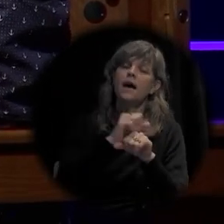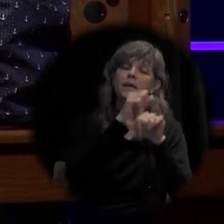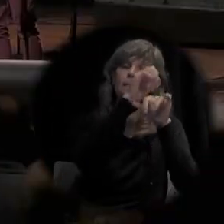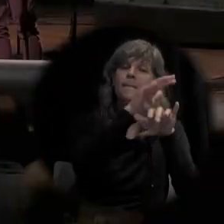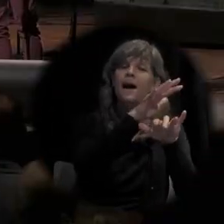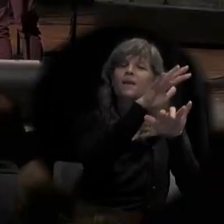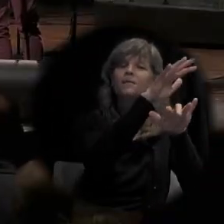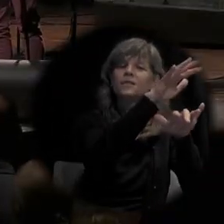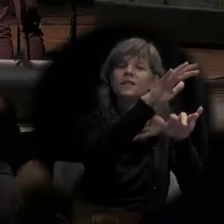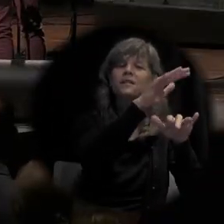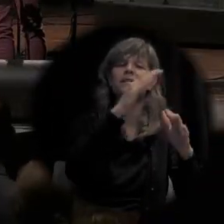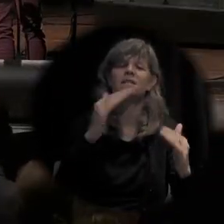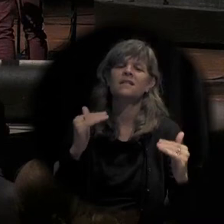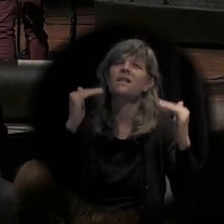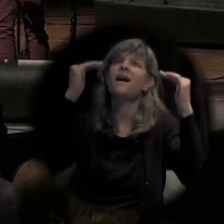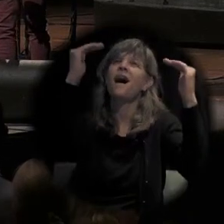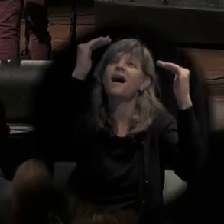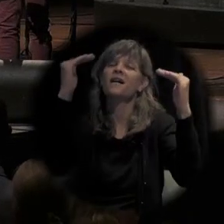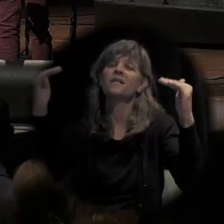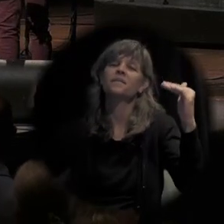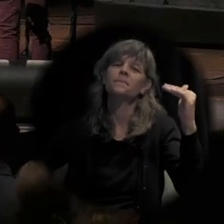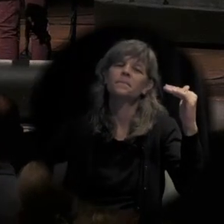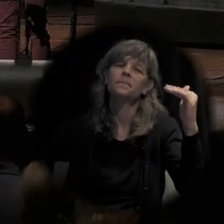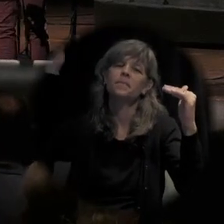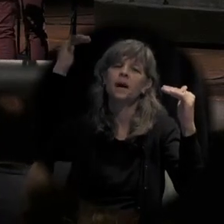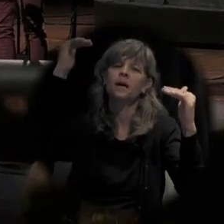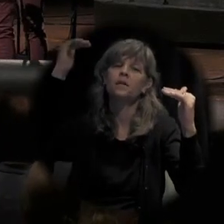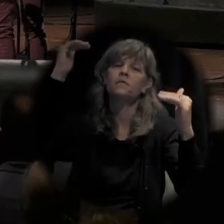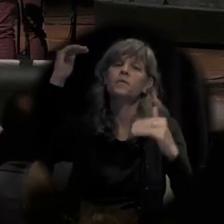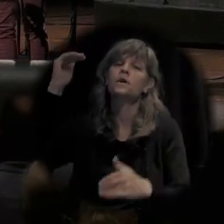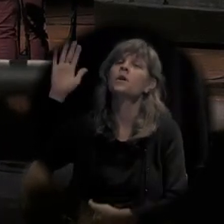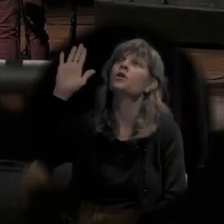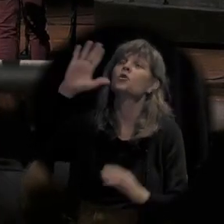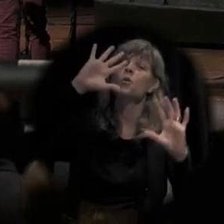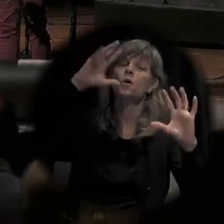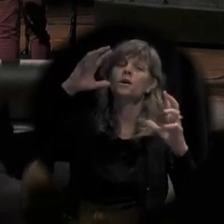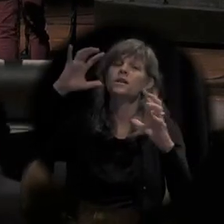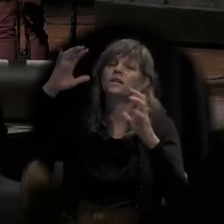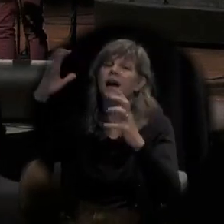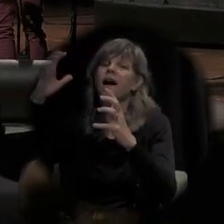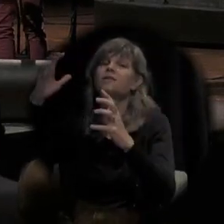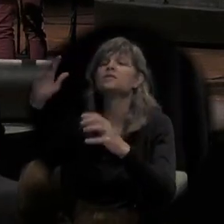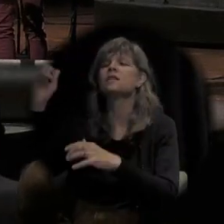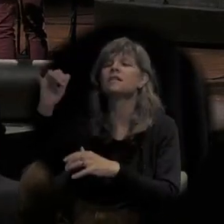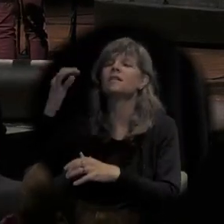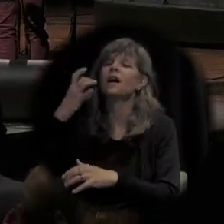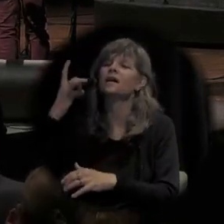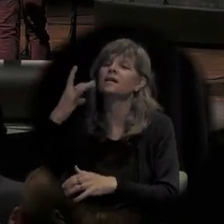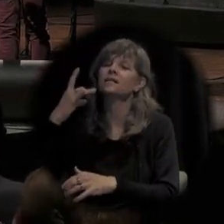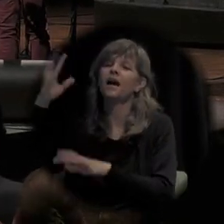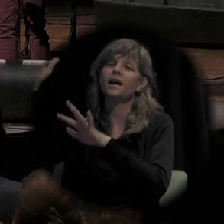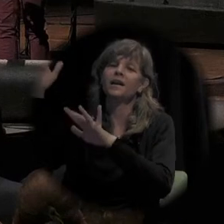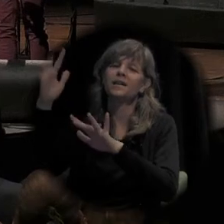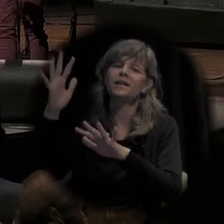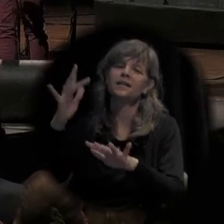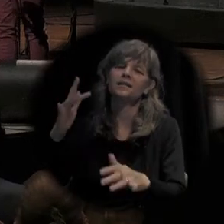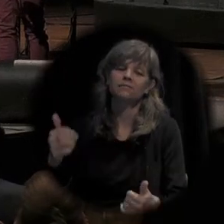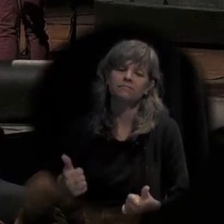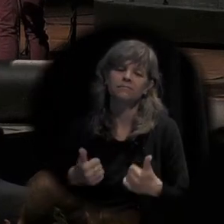mountains high, soaring above, thy clouds which are fountains